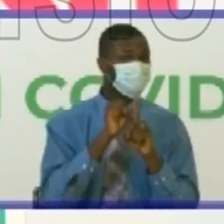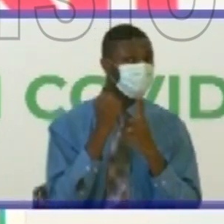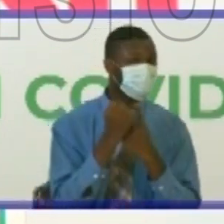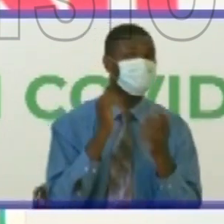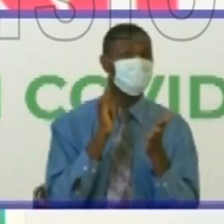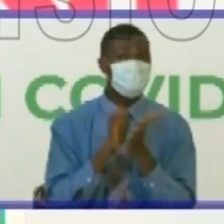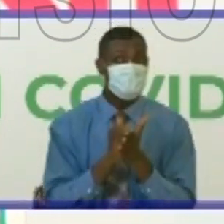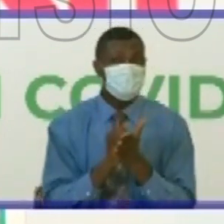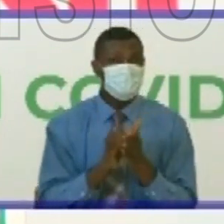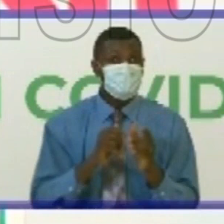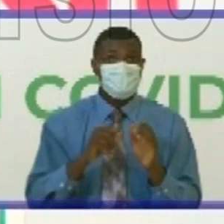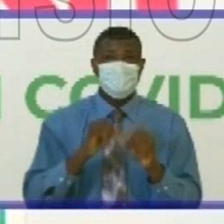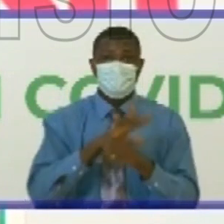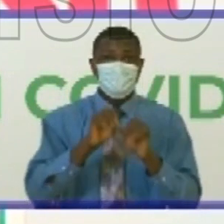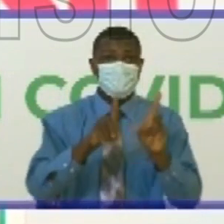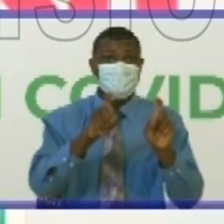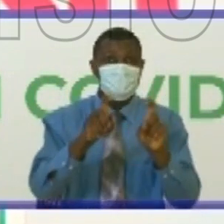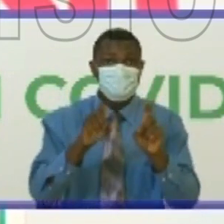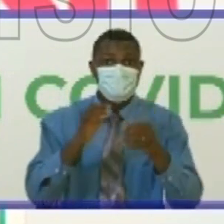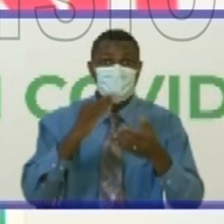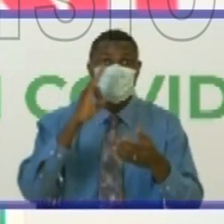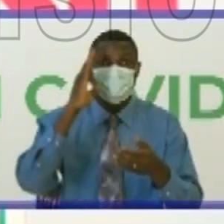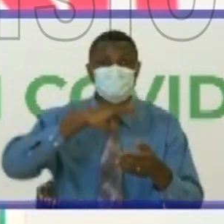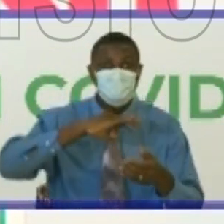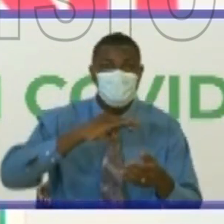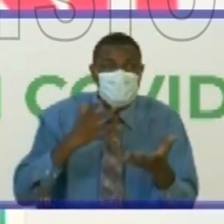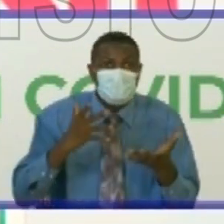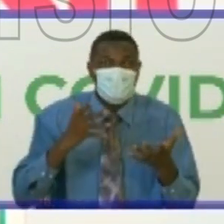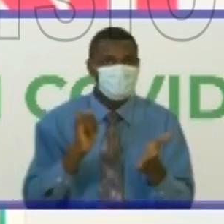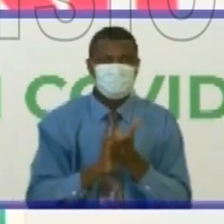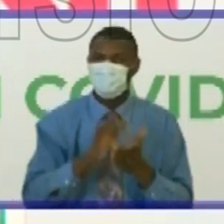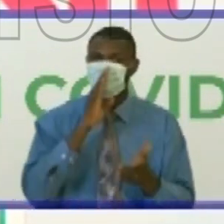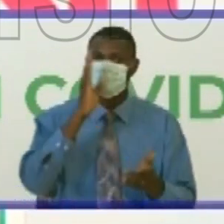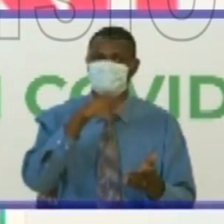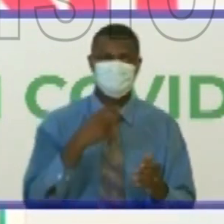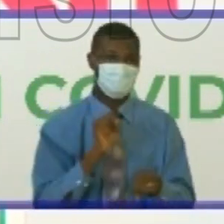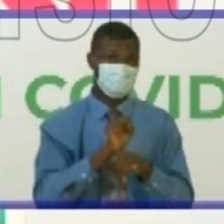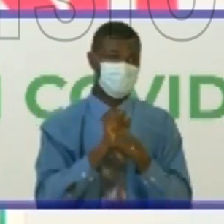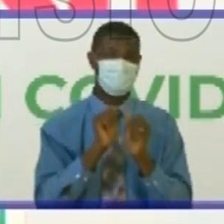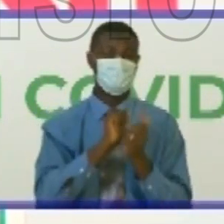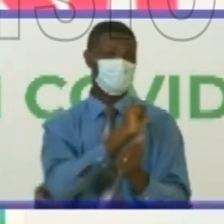that are fake, and we are working with authorities to deal with this as it arises.